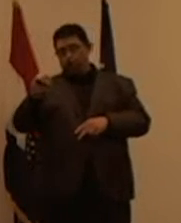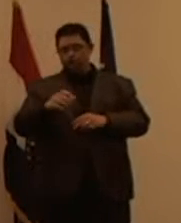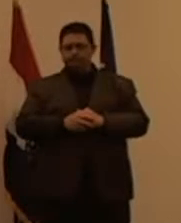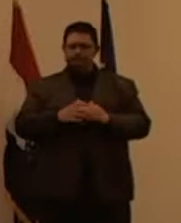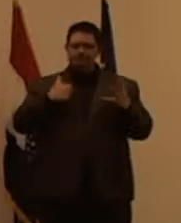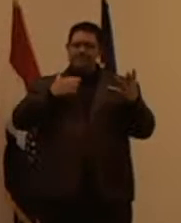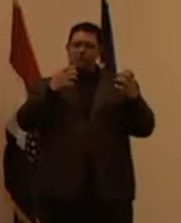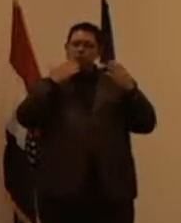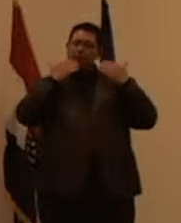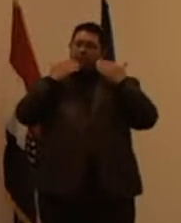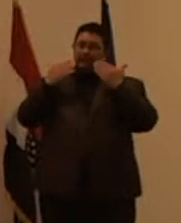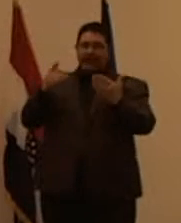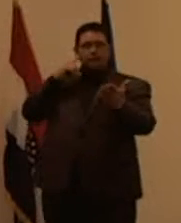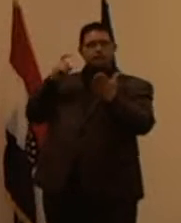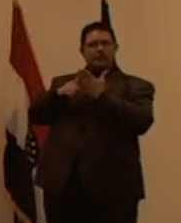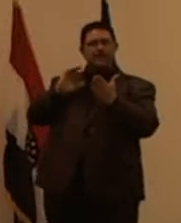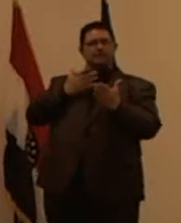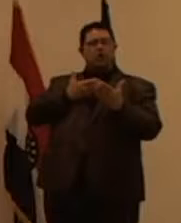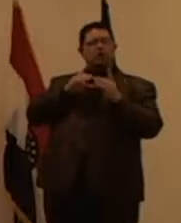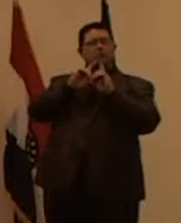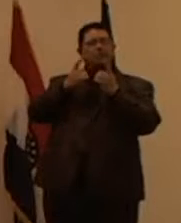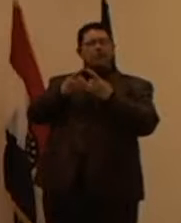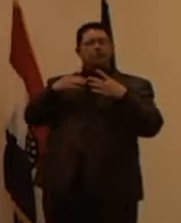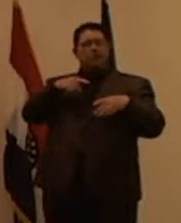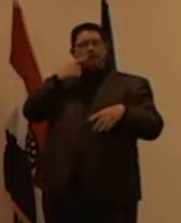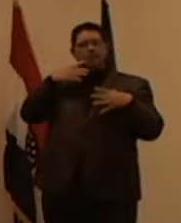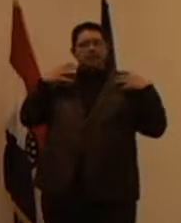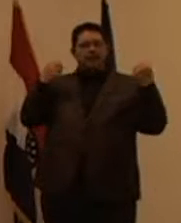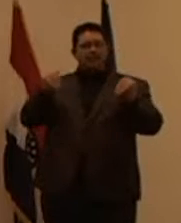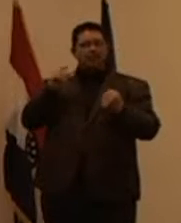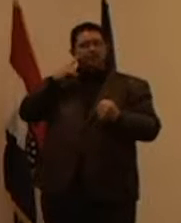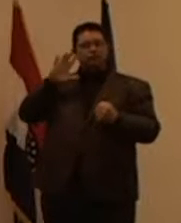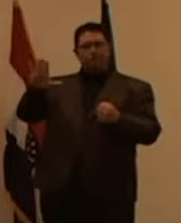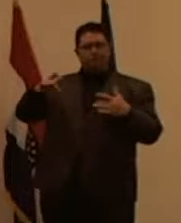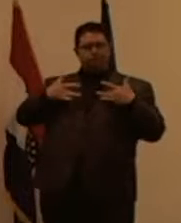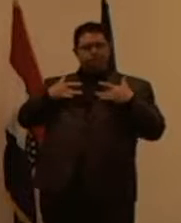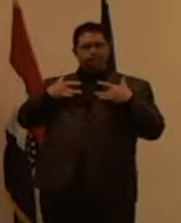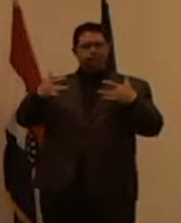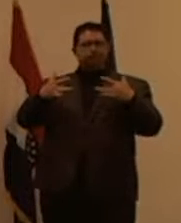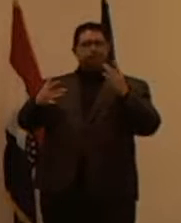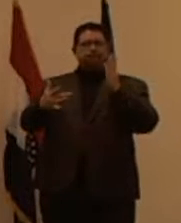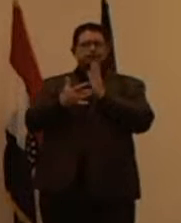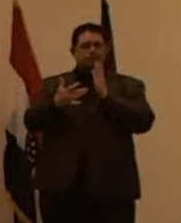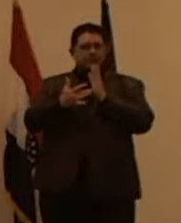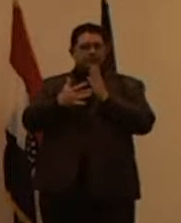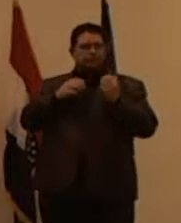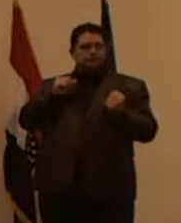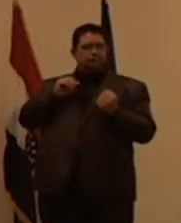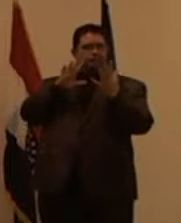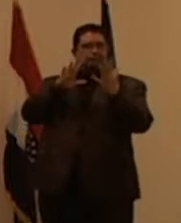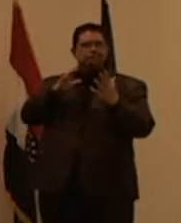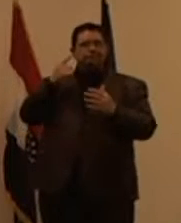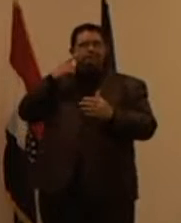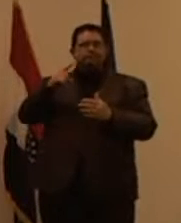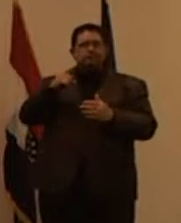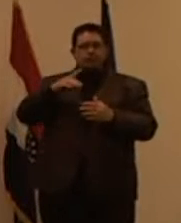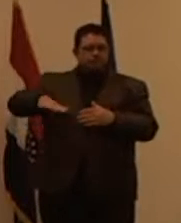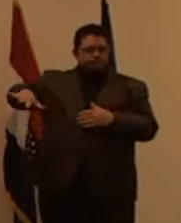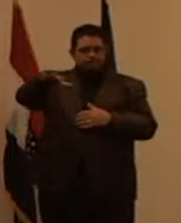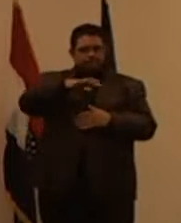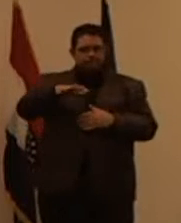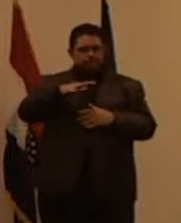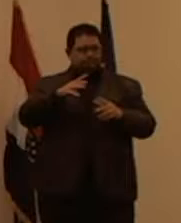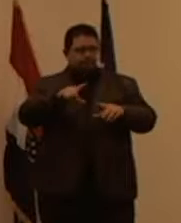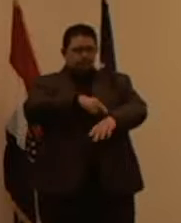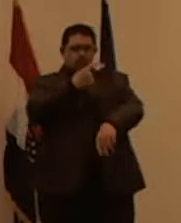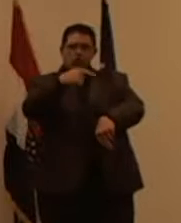thank and recognize our Department of Public Health for the strategies that they have developed to help our most vulnerable citizens in our long-term